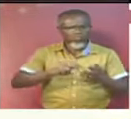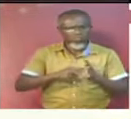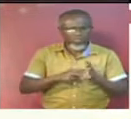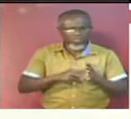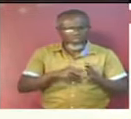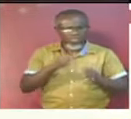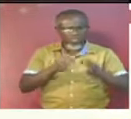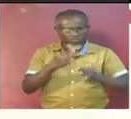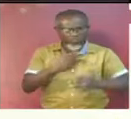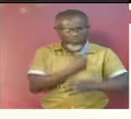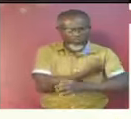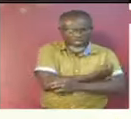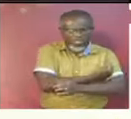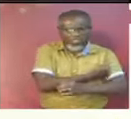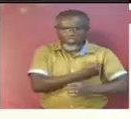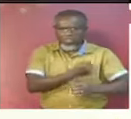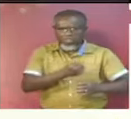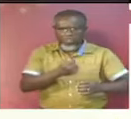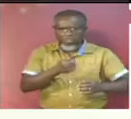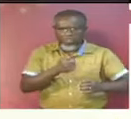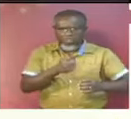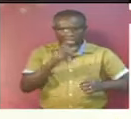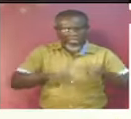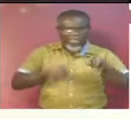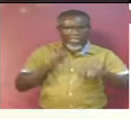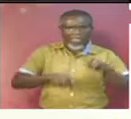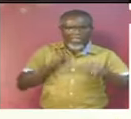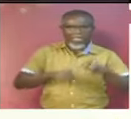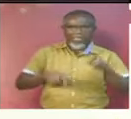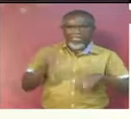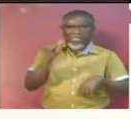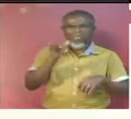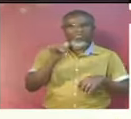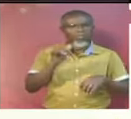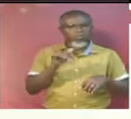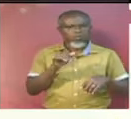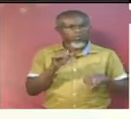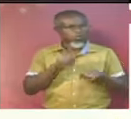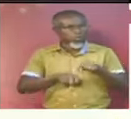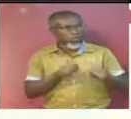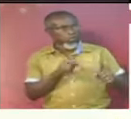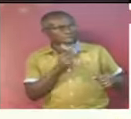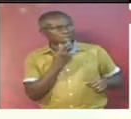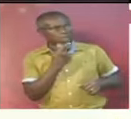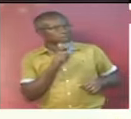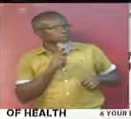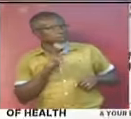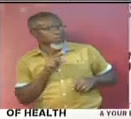drink, just not on the day or two after. Okay, so don't let that discourage you.